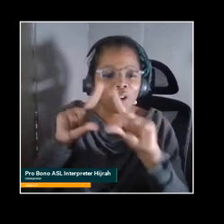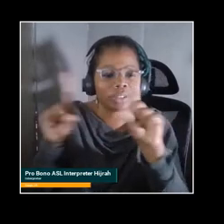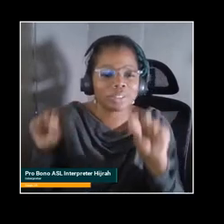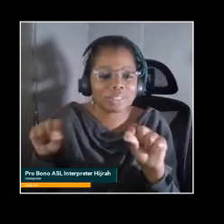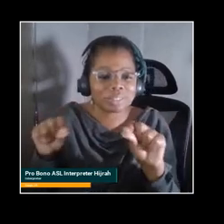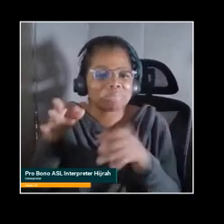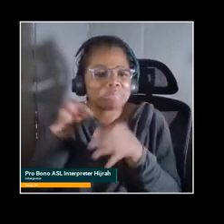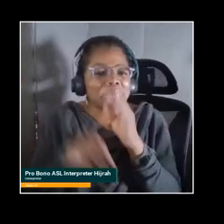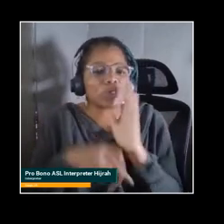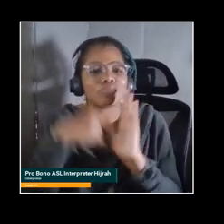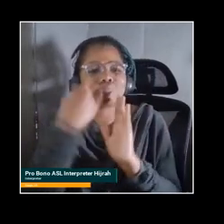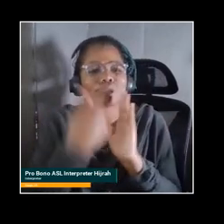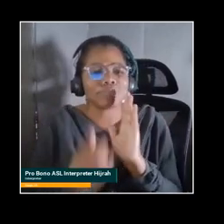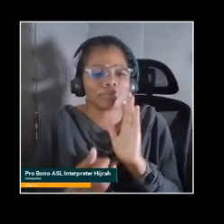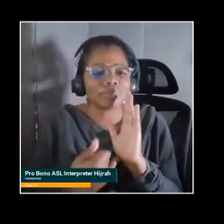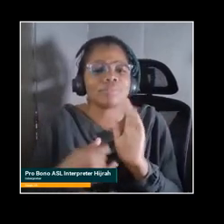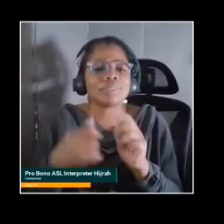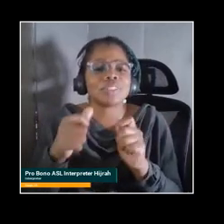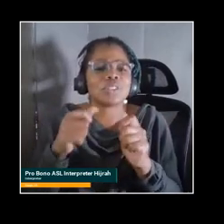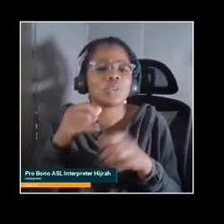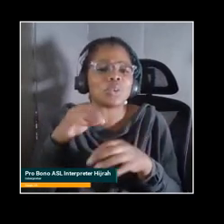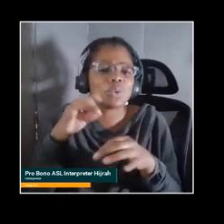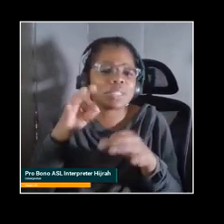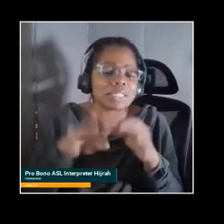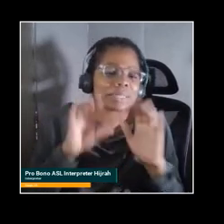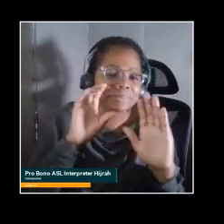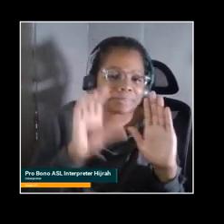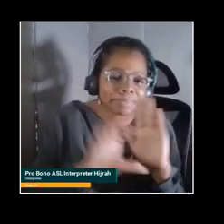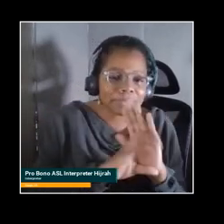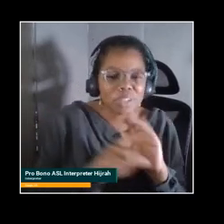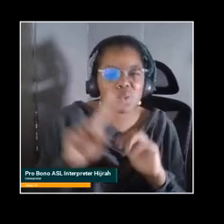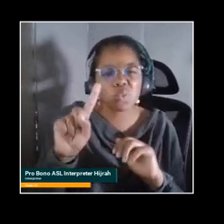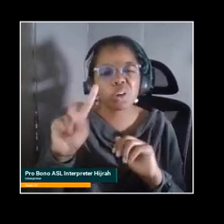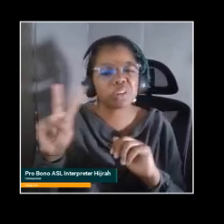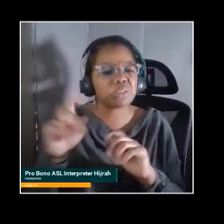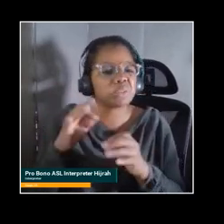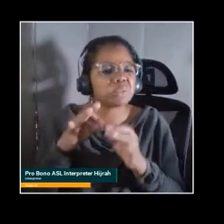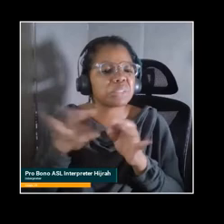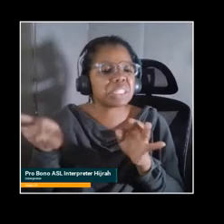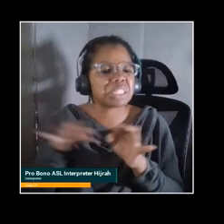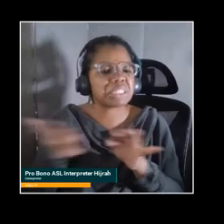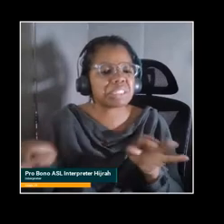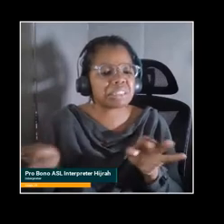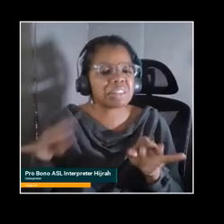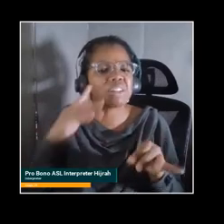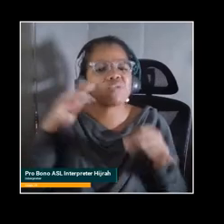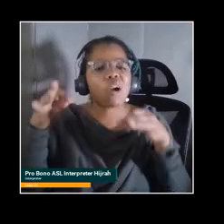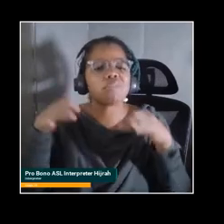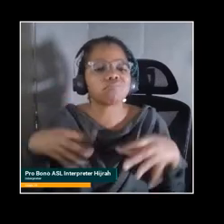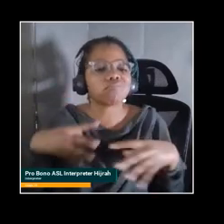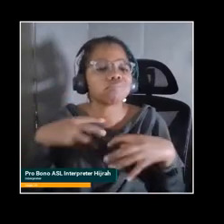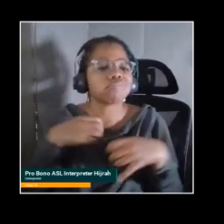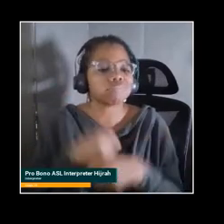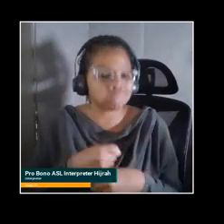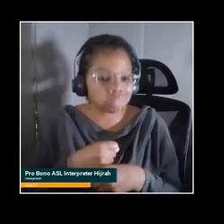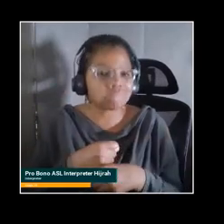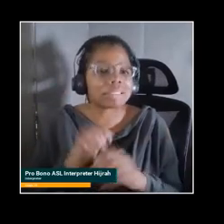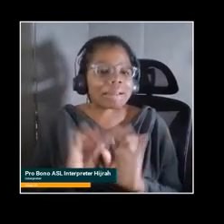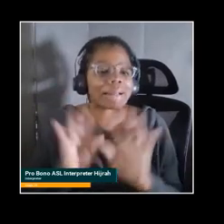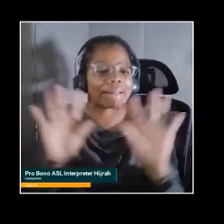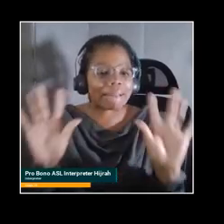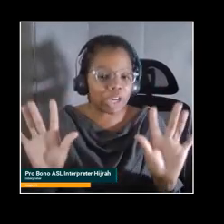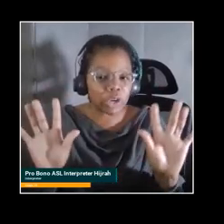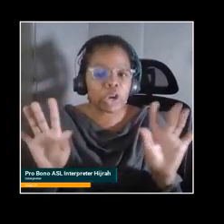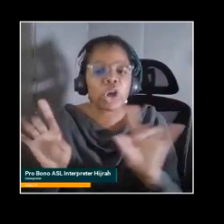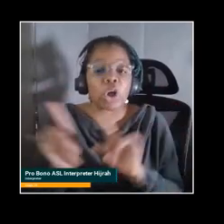simple illustrated with a simple diagram and one to two sentences of words to really explain it in a very clear way. And